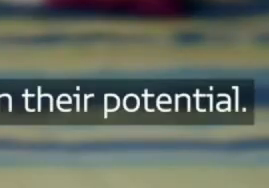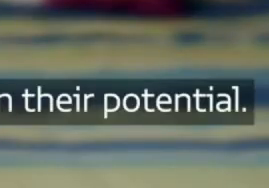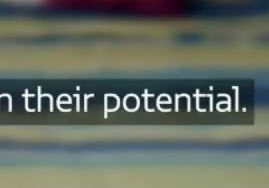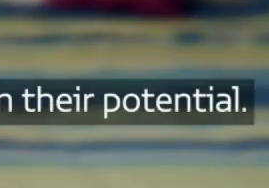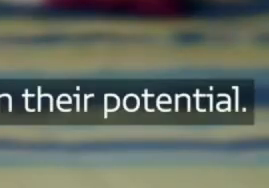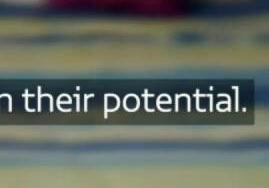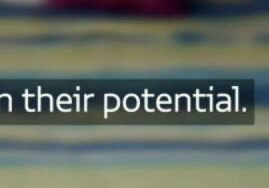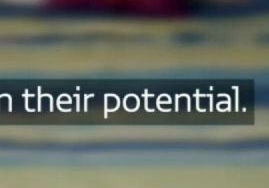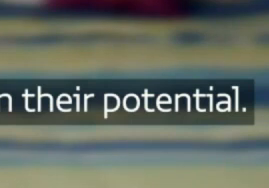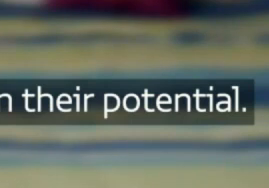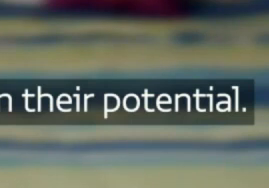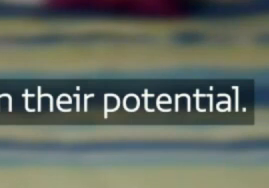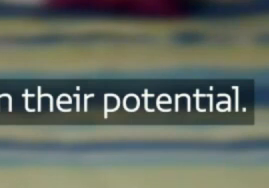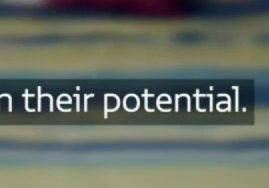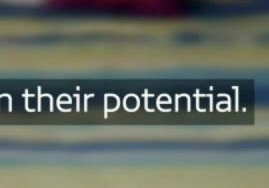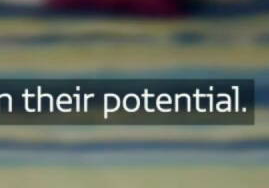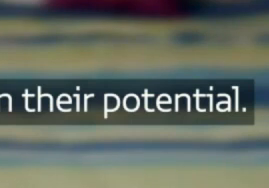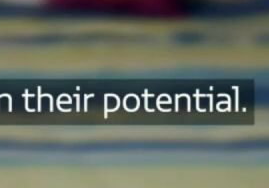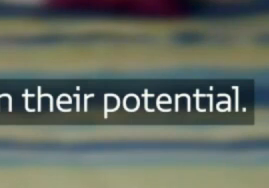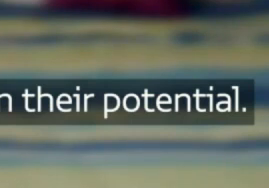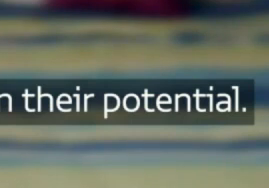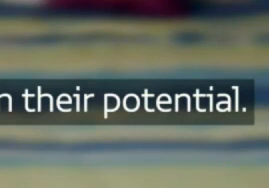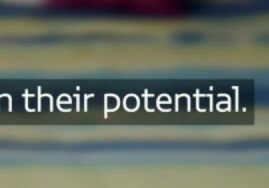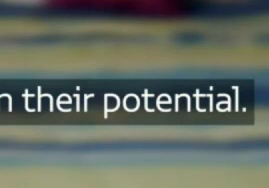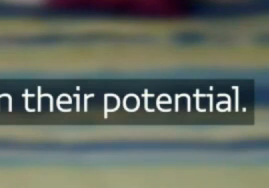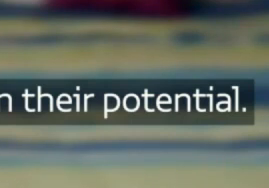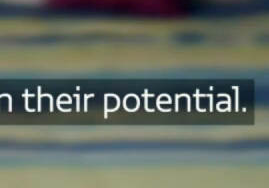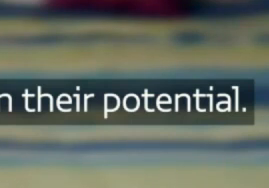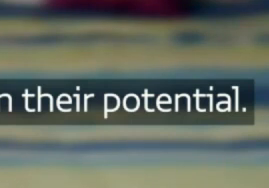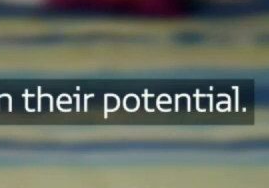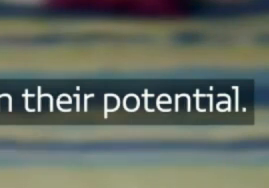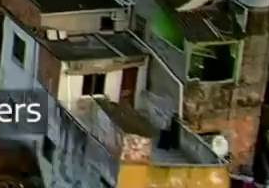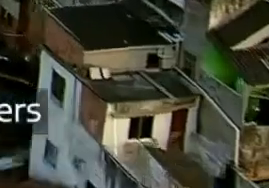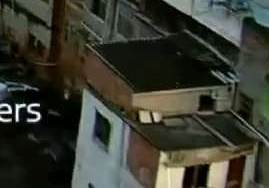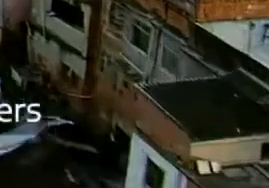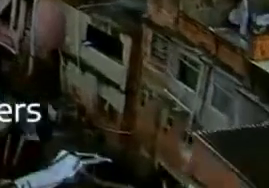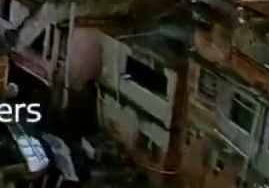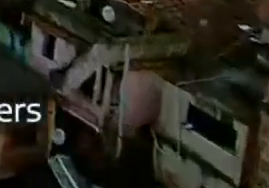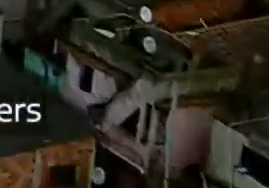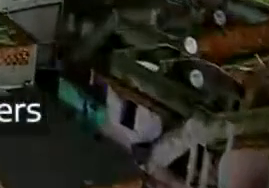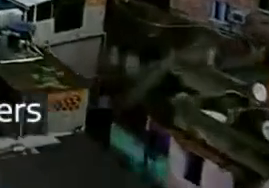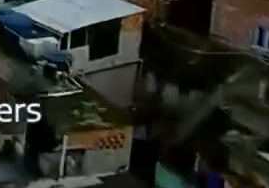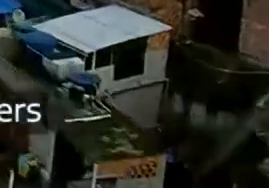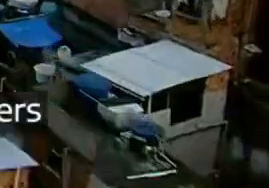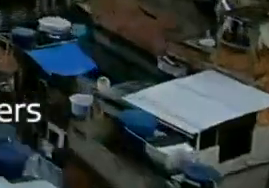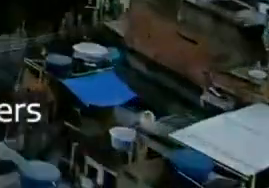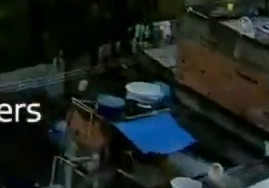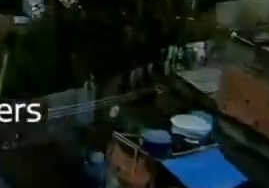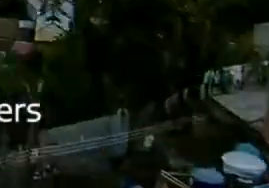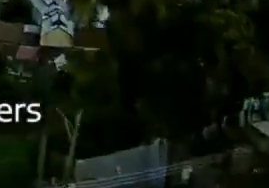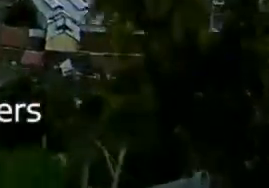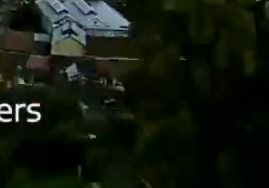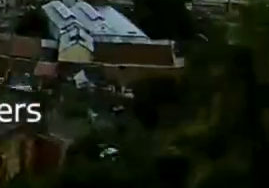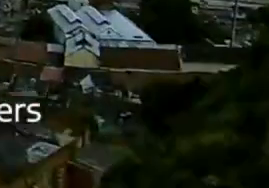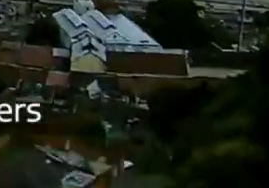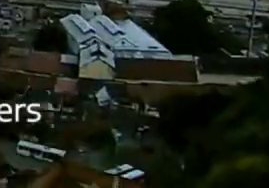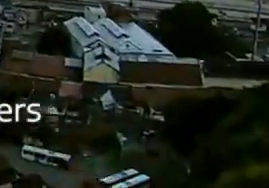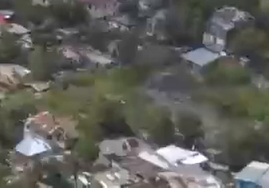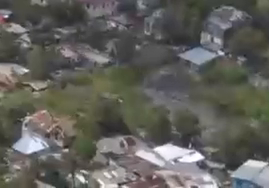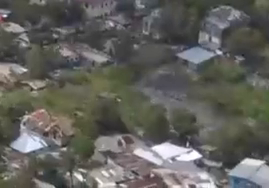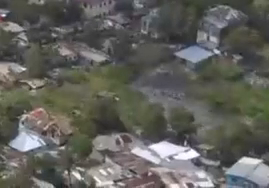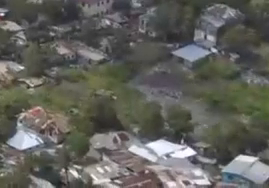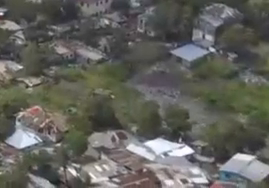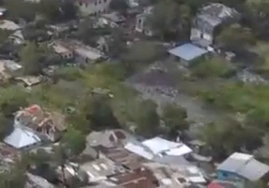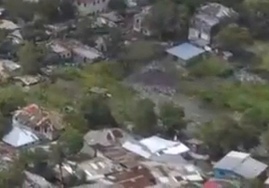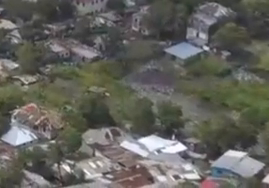way as to become protagonists, to awaken their potential. Across the world, governments and policymakers